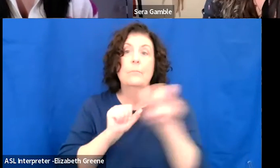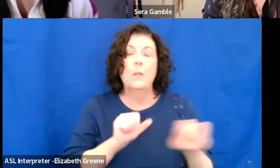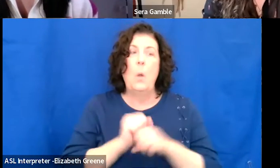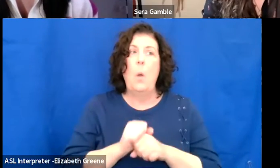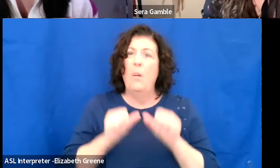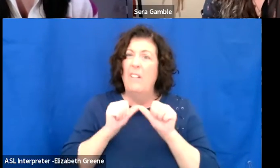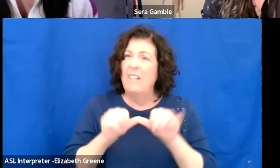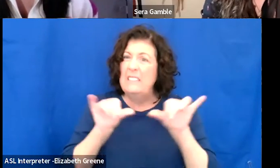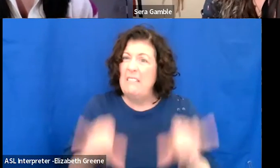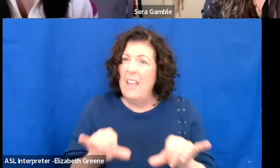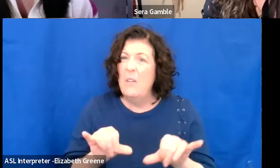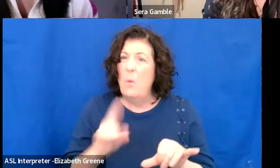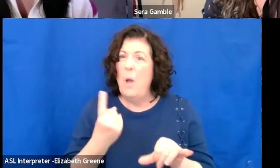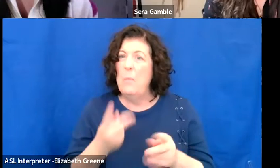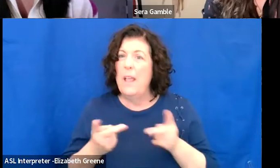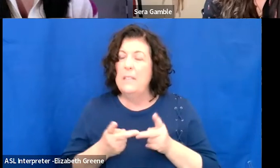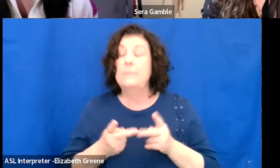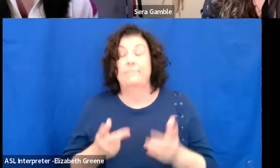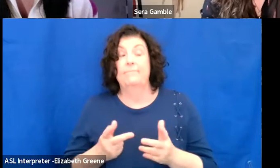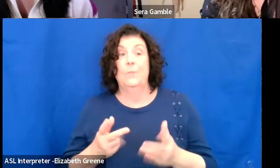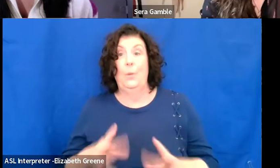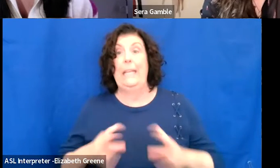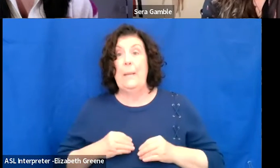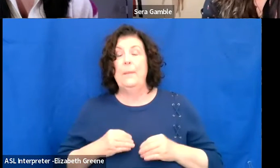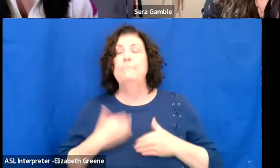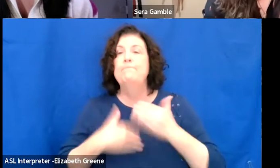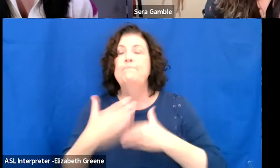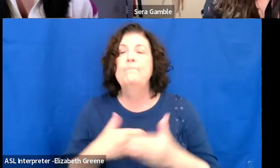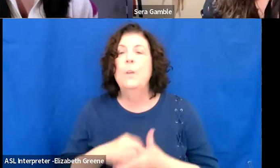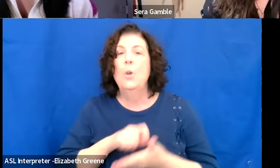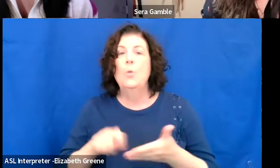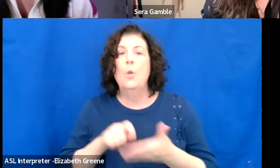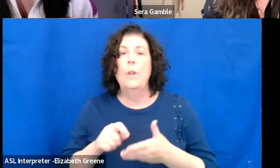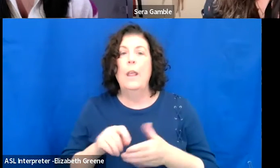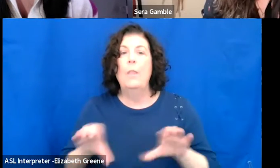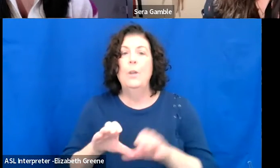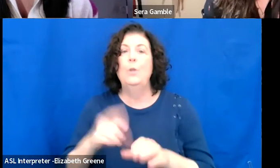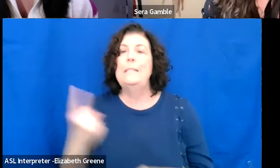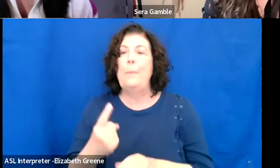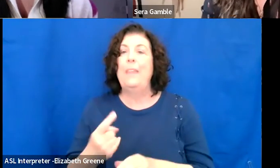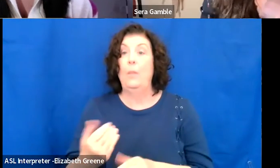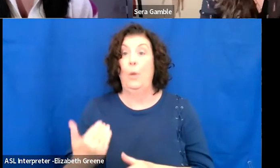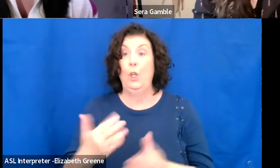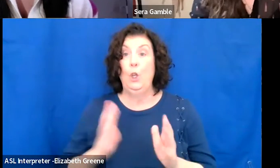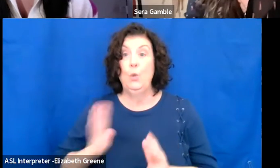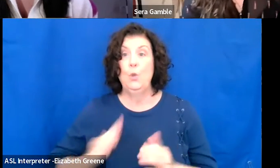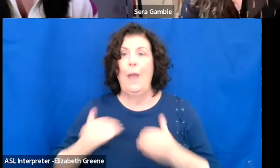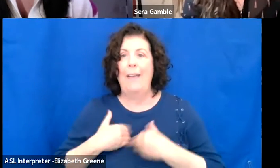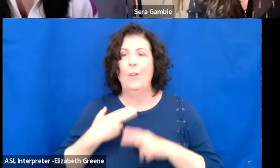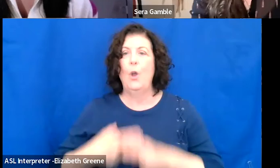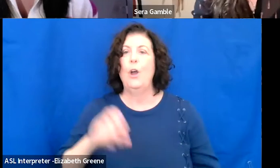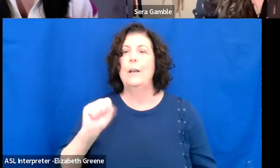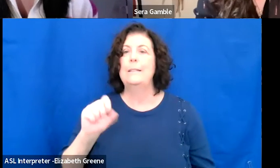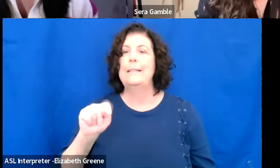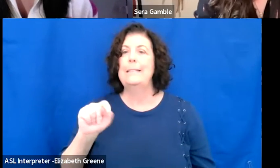like wrote every kind of TV script, and we did a thing called staffing season that used to exist. And because we had just been on reality